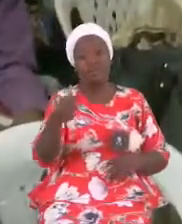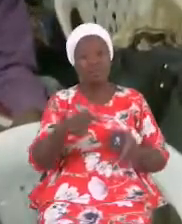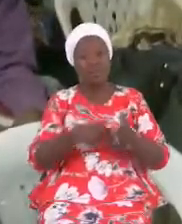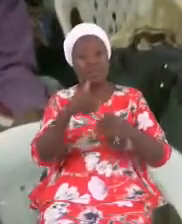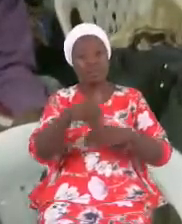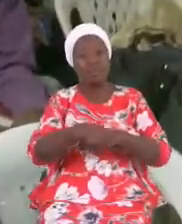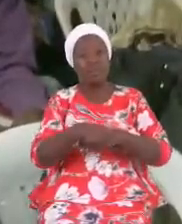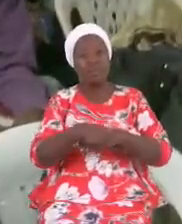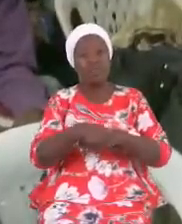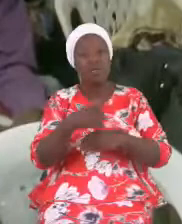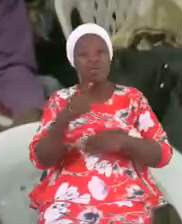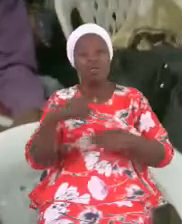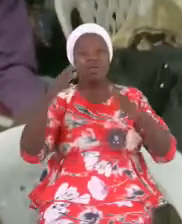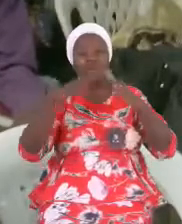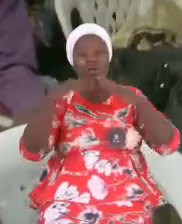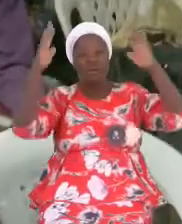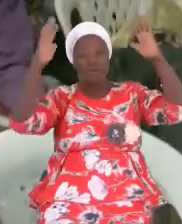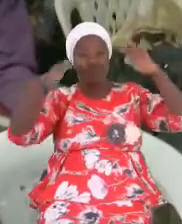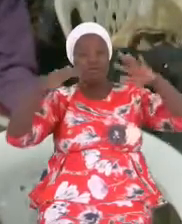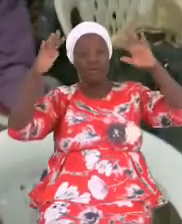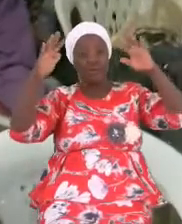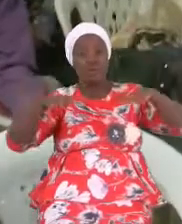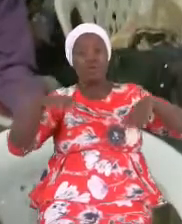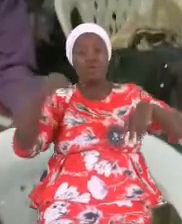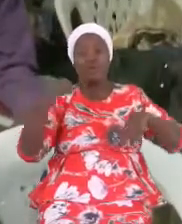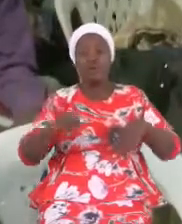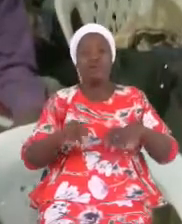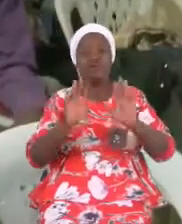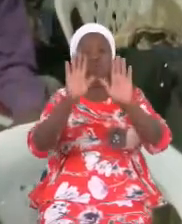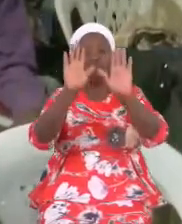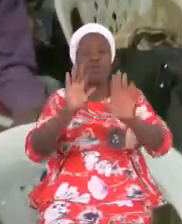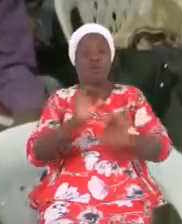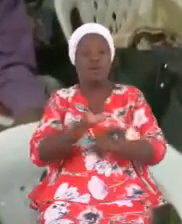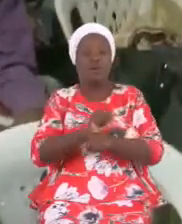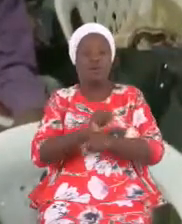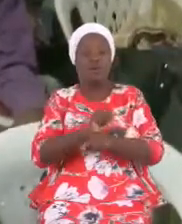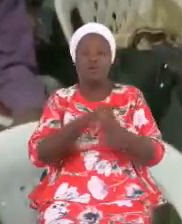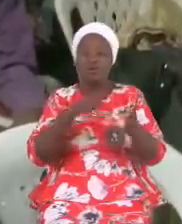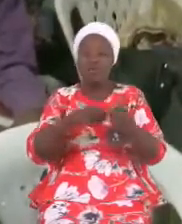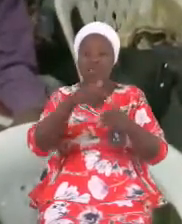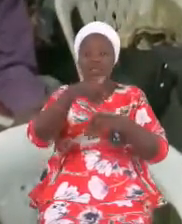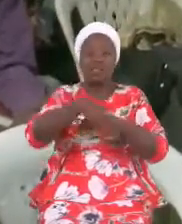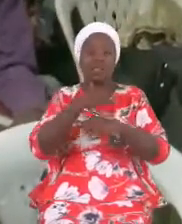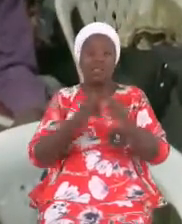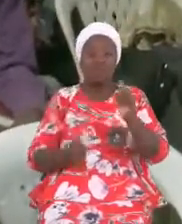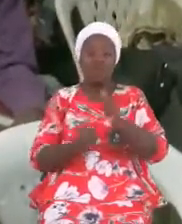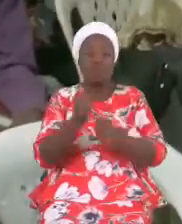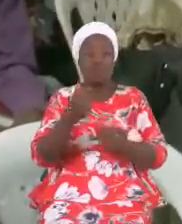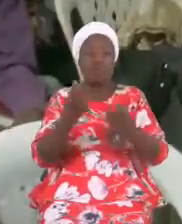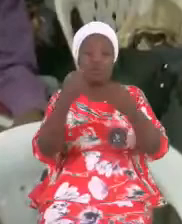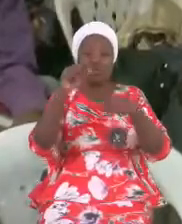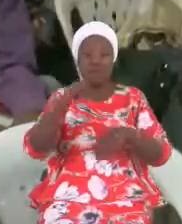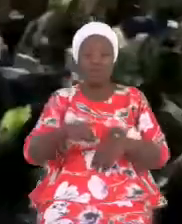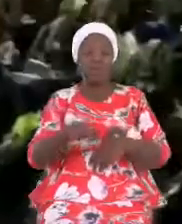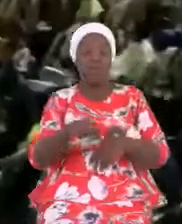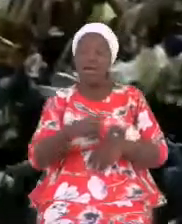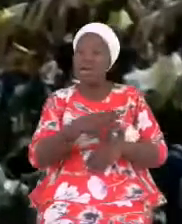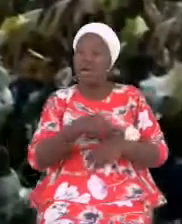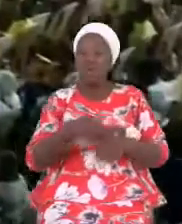The rain of miracle tonight is about to fall. And I'm